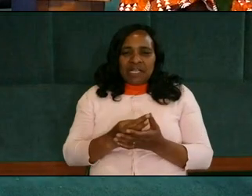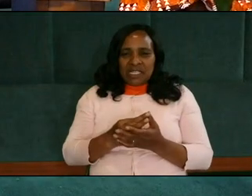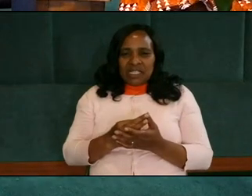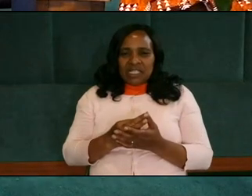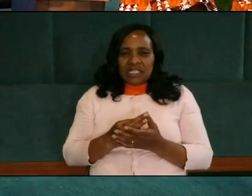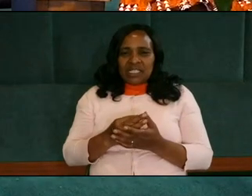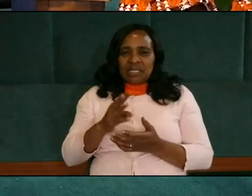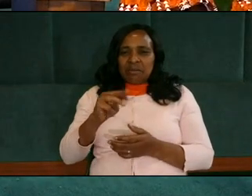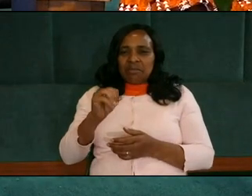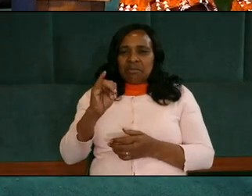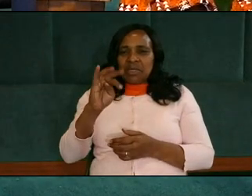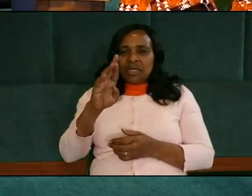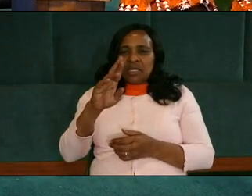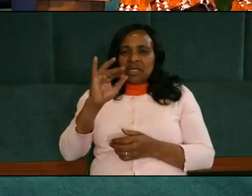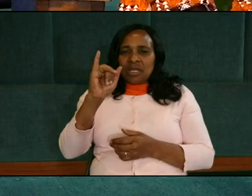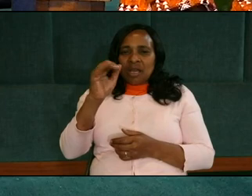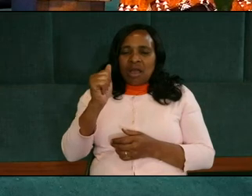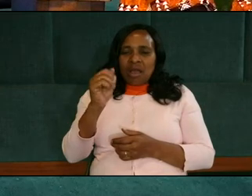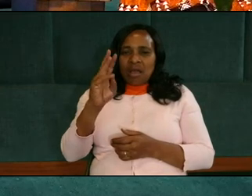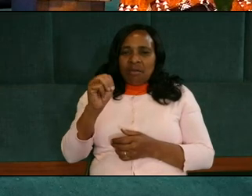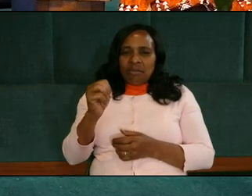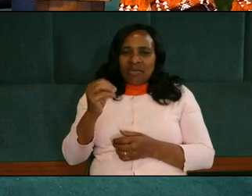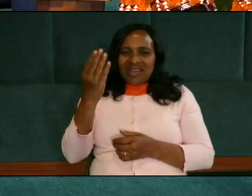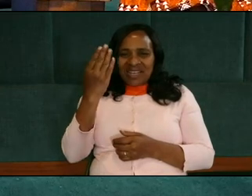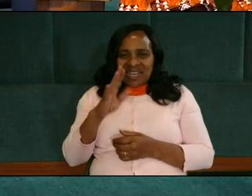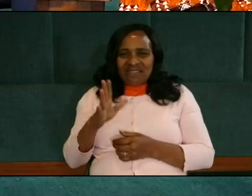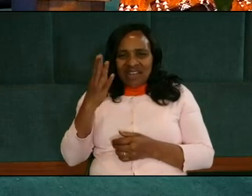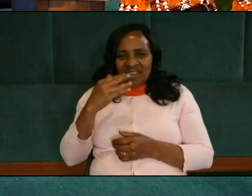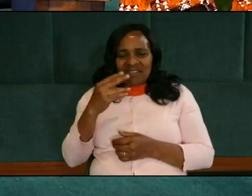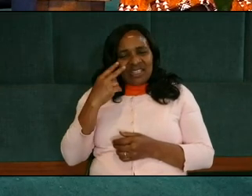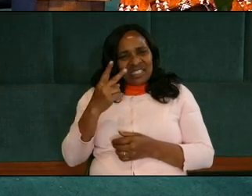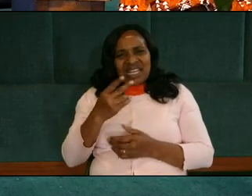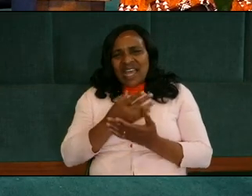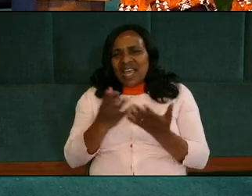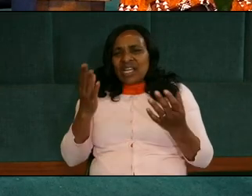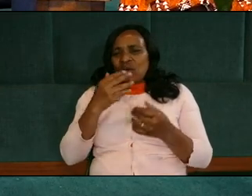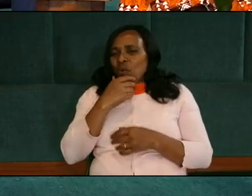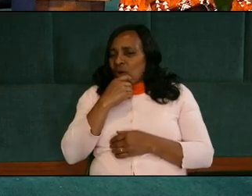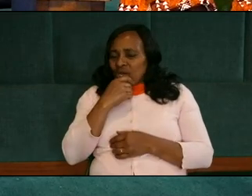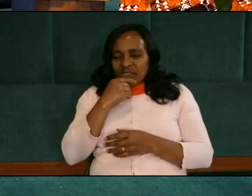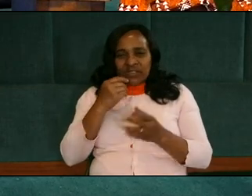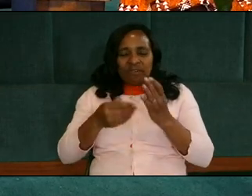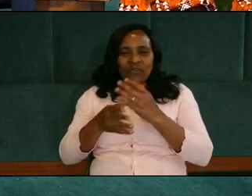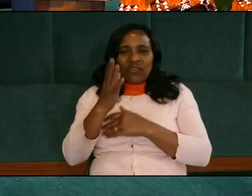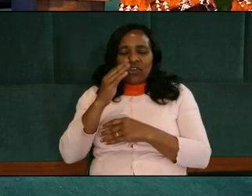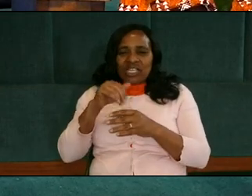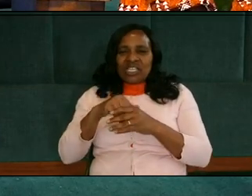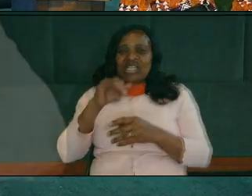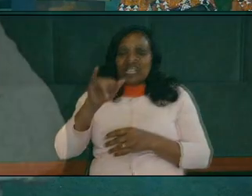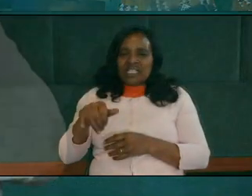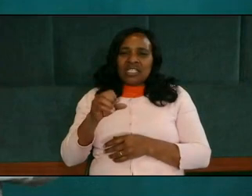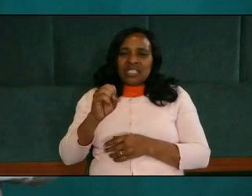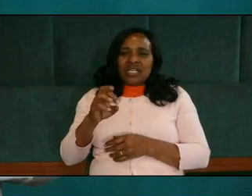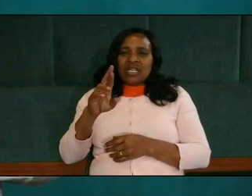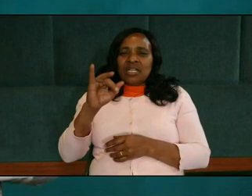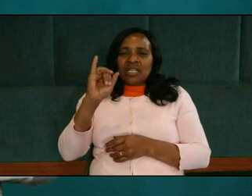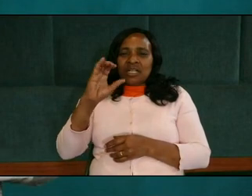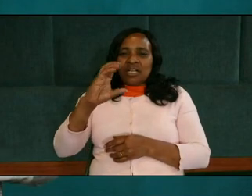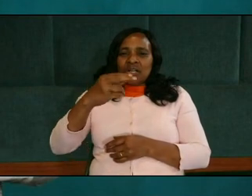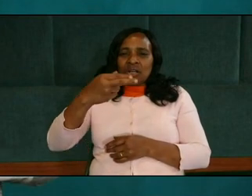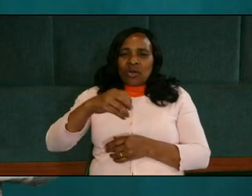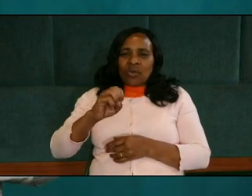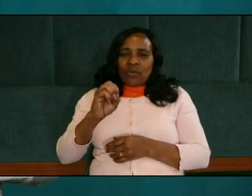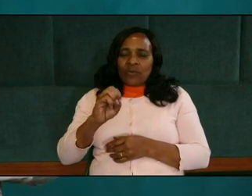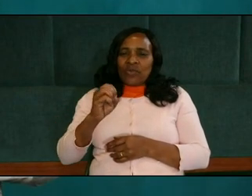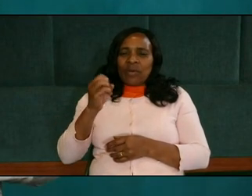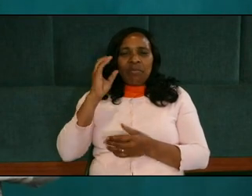Rahab, because she never saw any of the wonders of God being in Jericho. She only heard stories, and